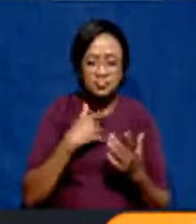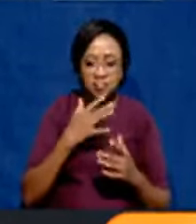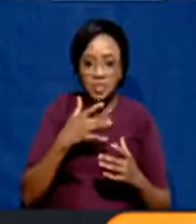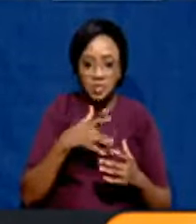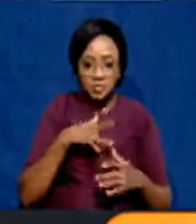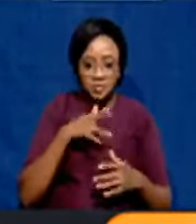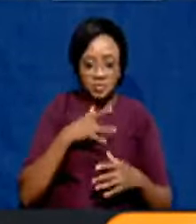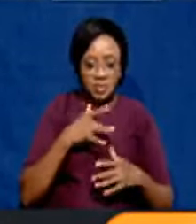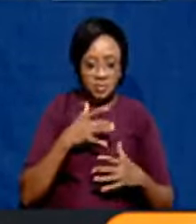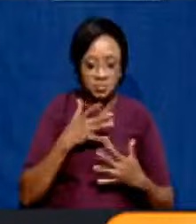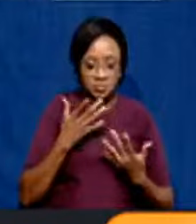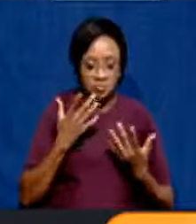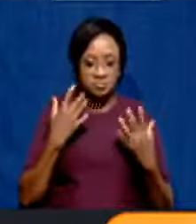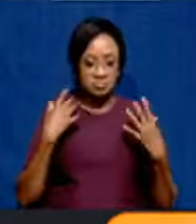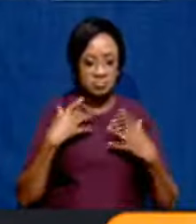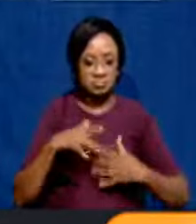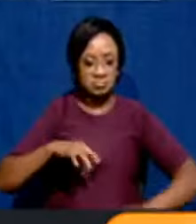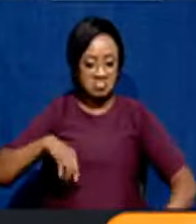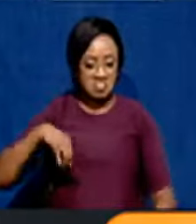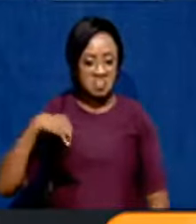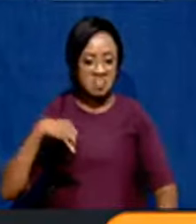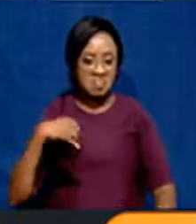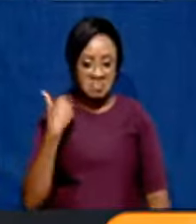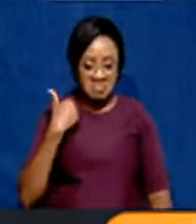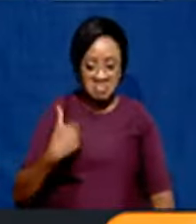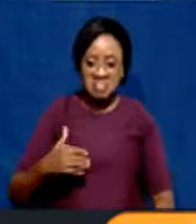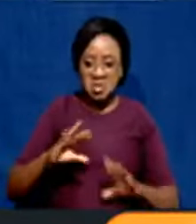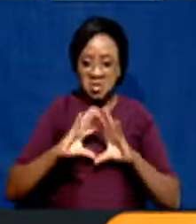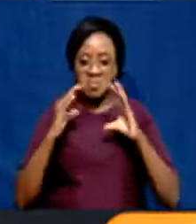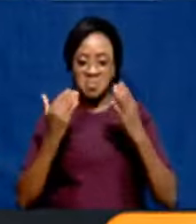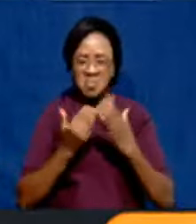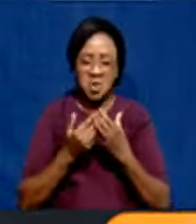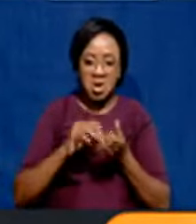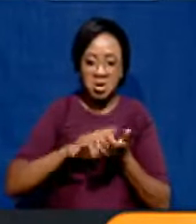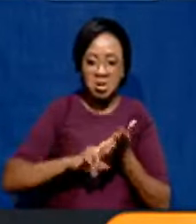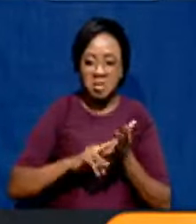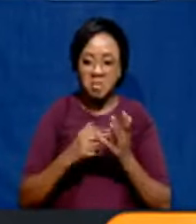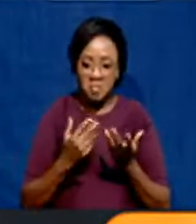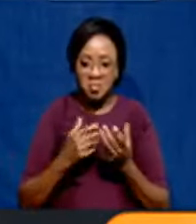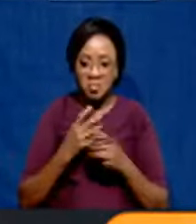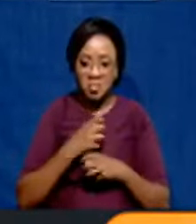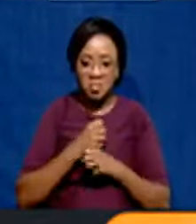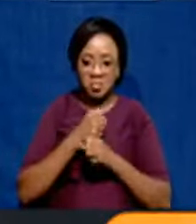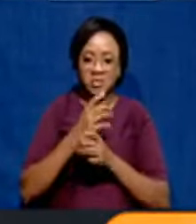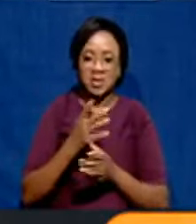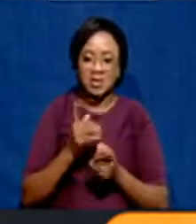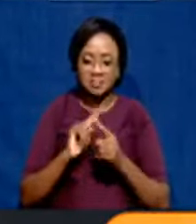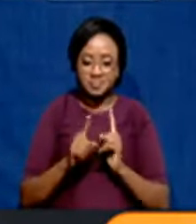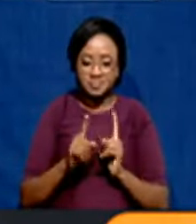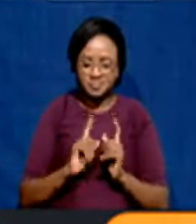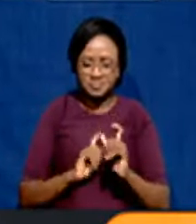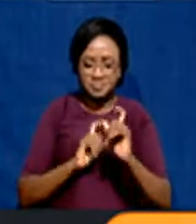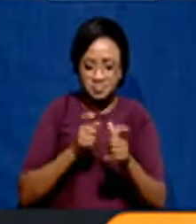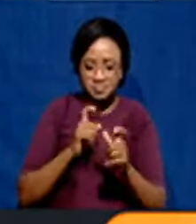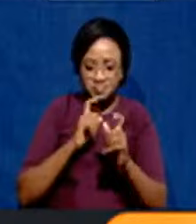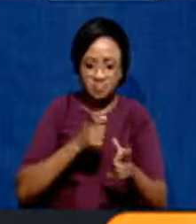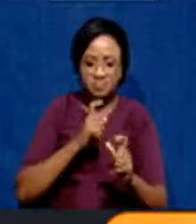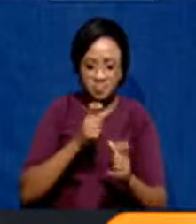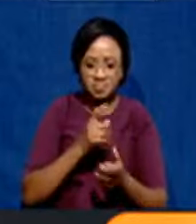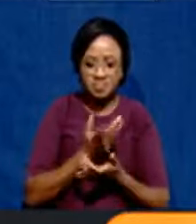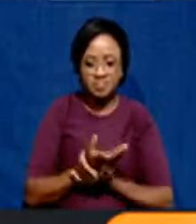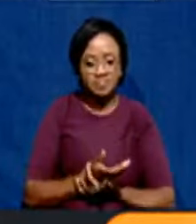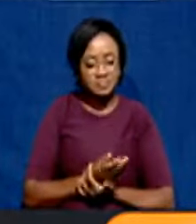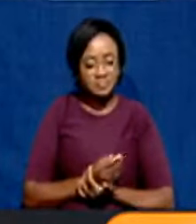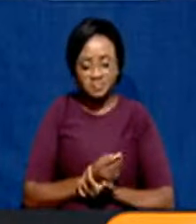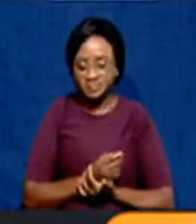him wearing that proudly saying that I'm the world record holder, but also even the benefits that come with it, the award itself, the reward itself.